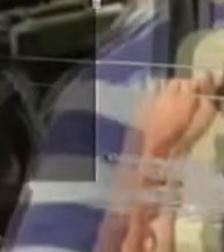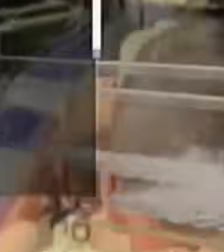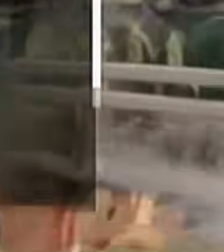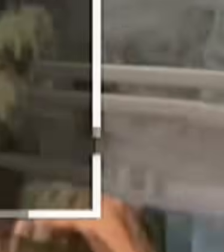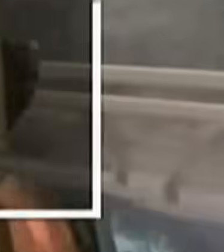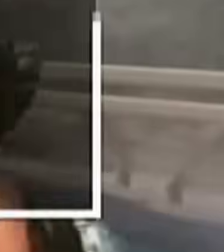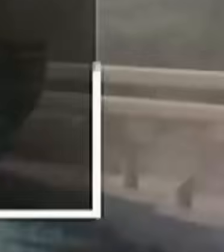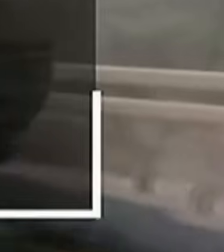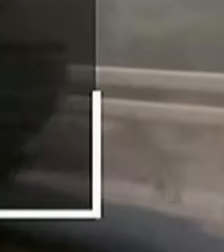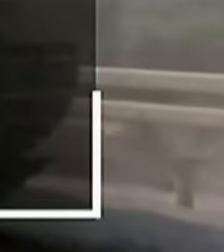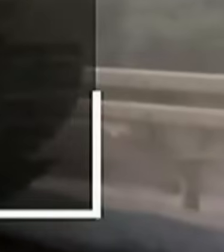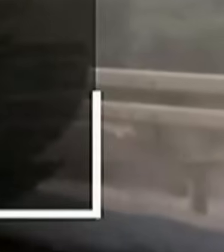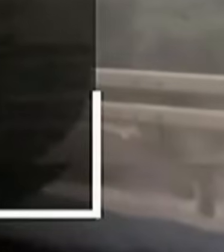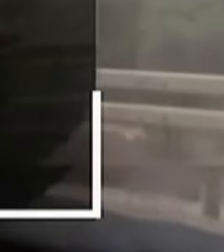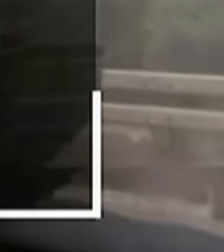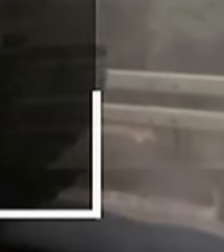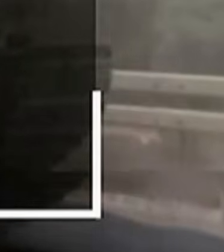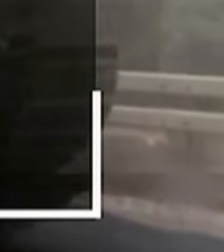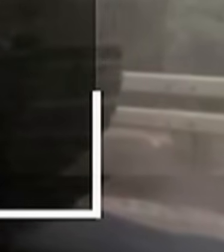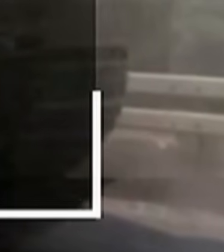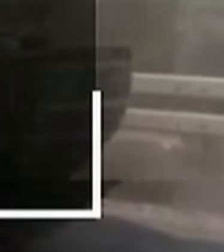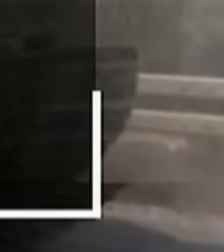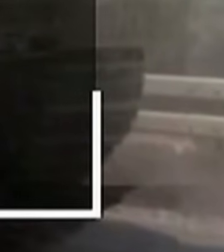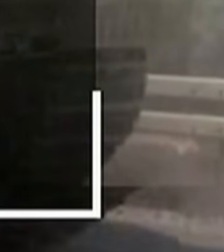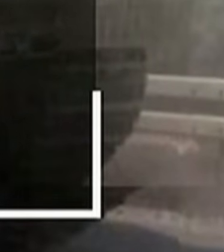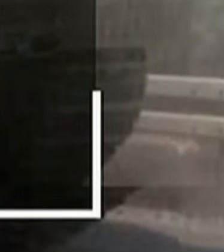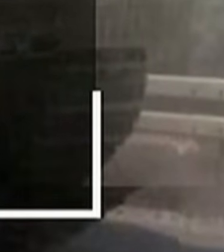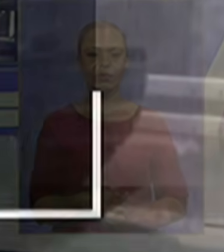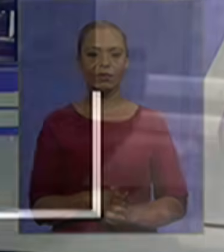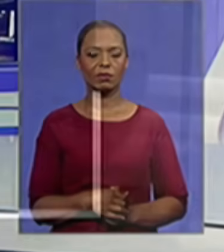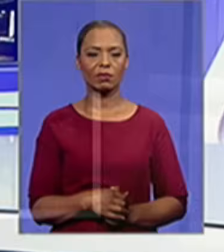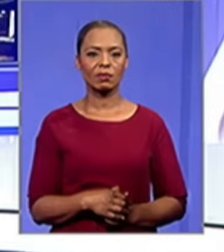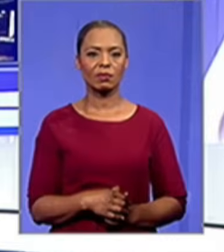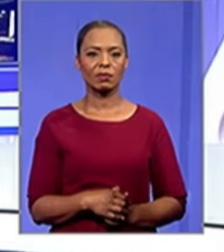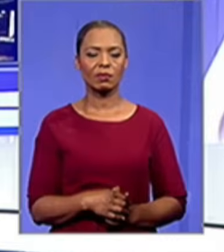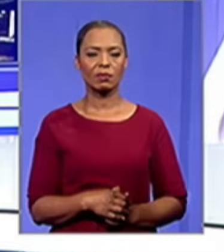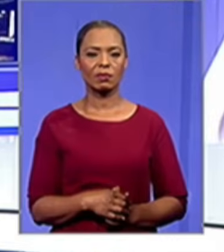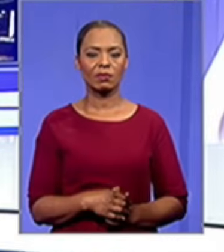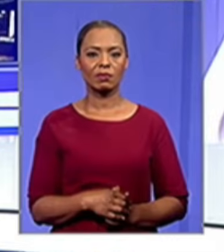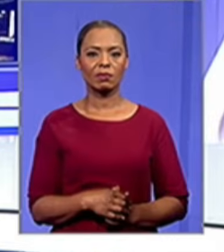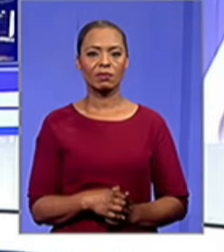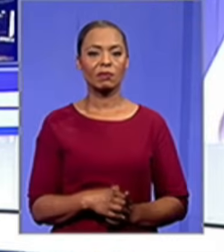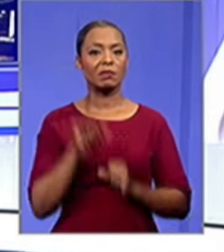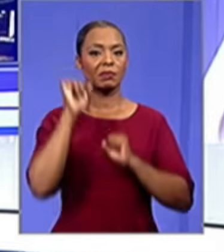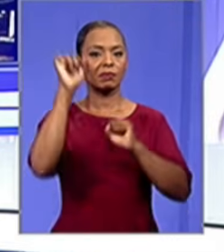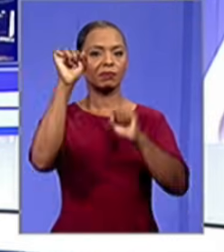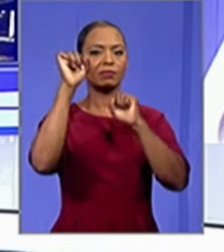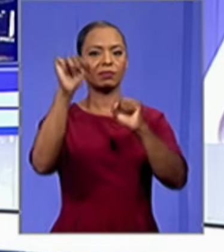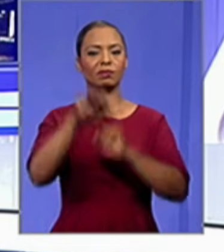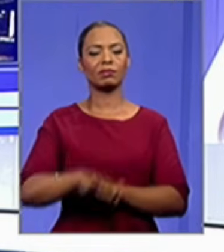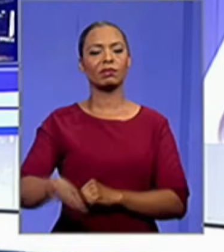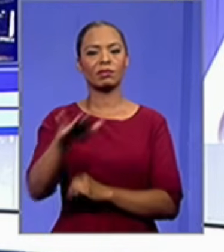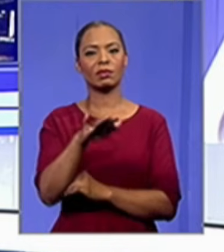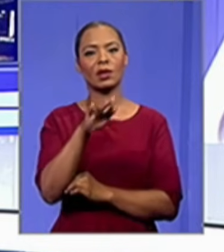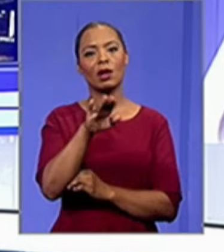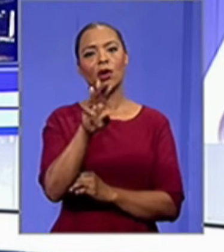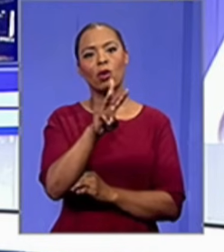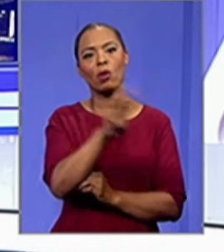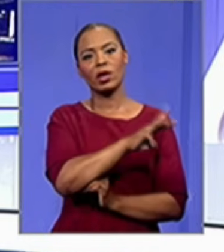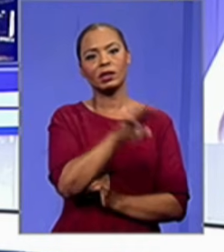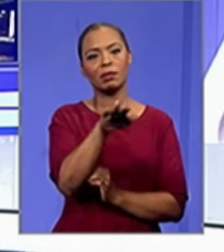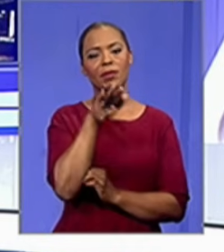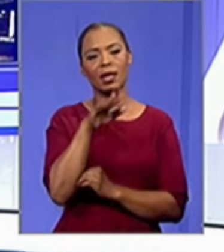Ba baipelaetši ka West Bank ka Palestina ba